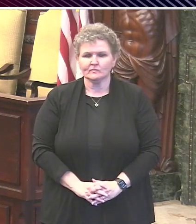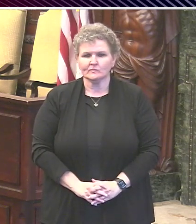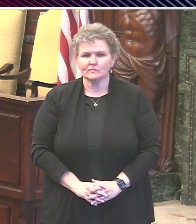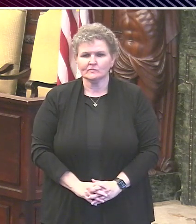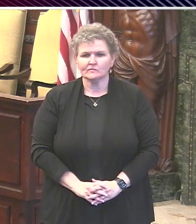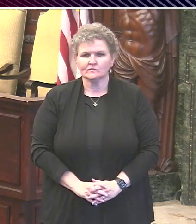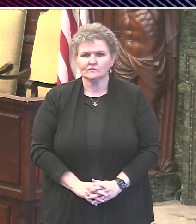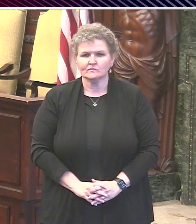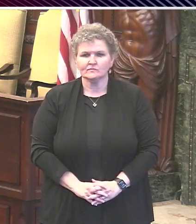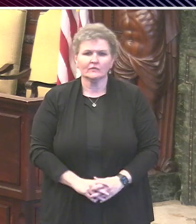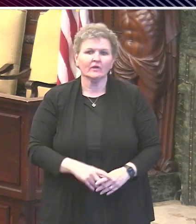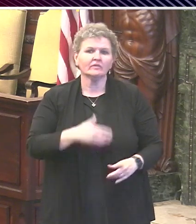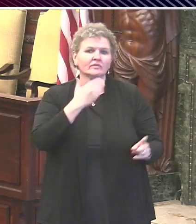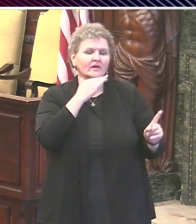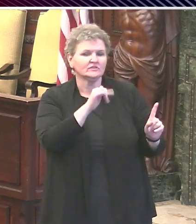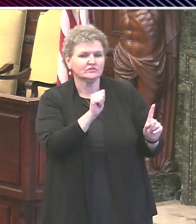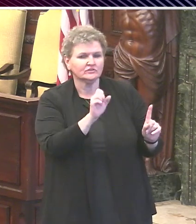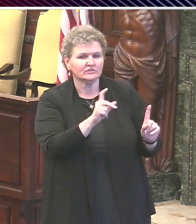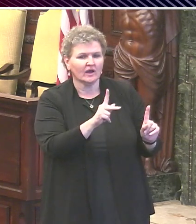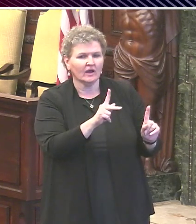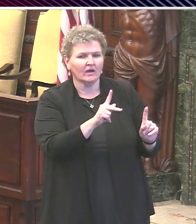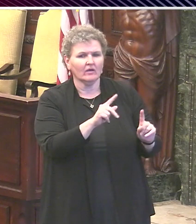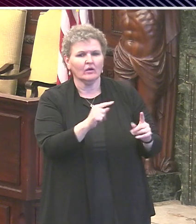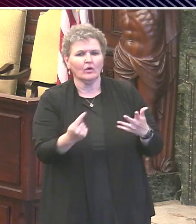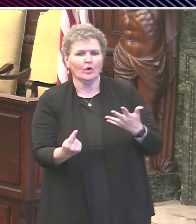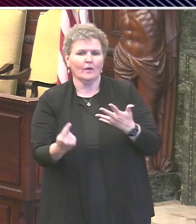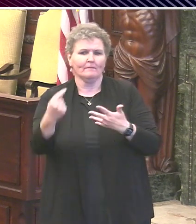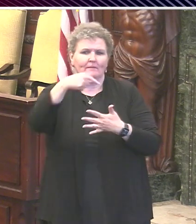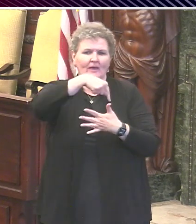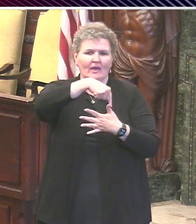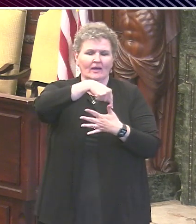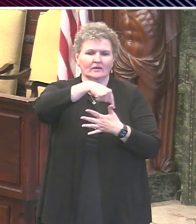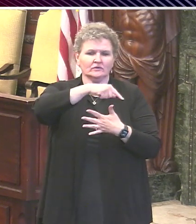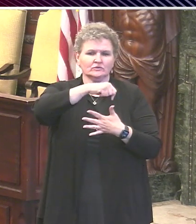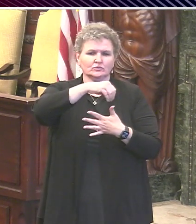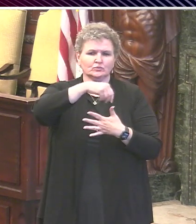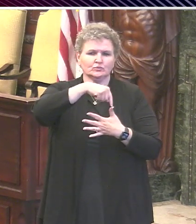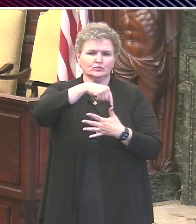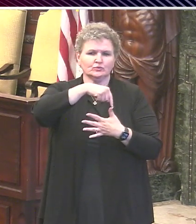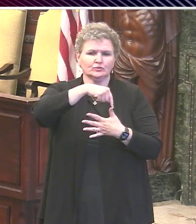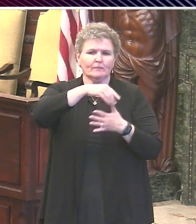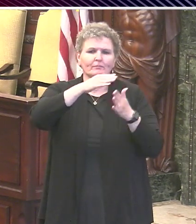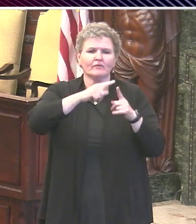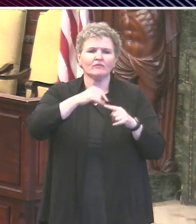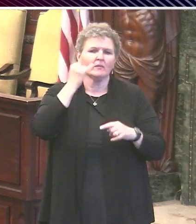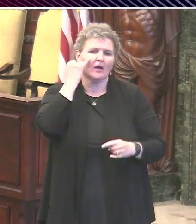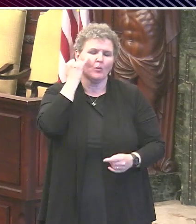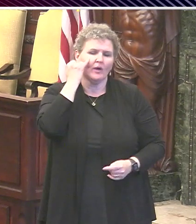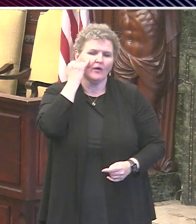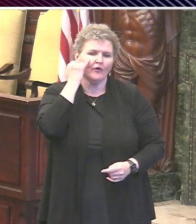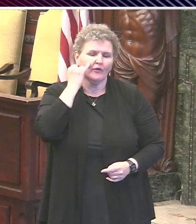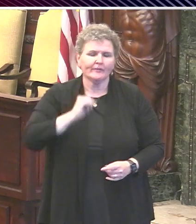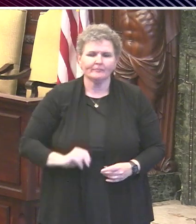Thanks, Jack. We're going to go back to Al Lebrano now of The Inquirer. Thank you.